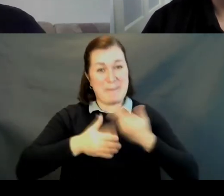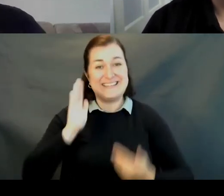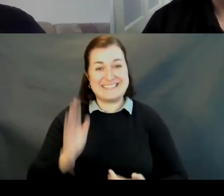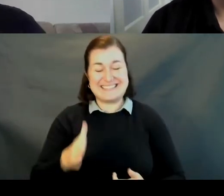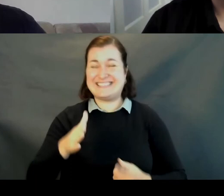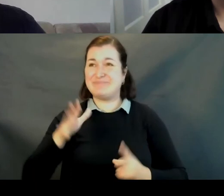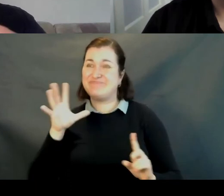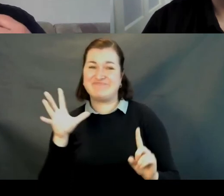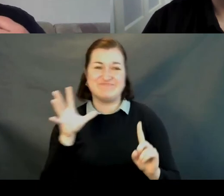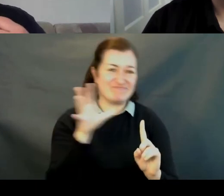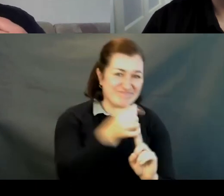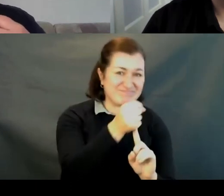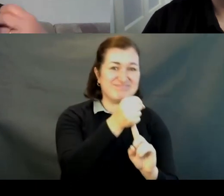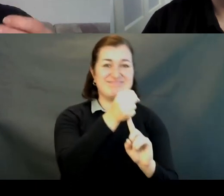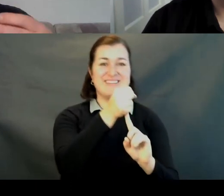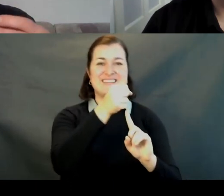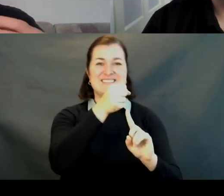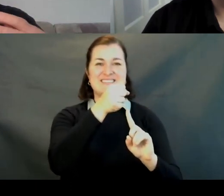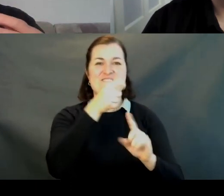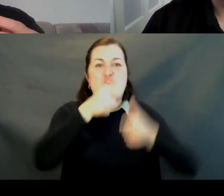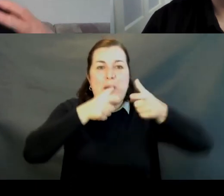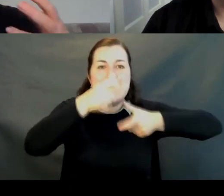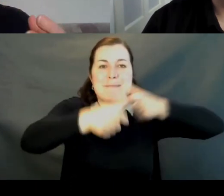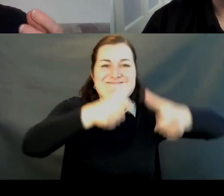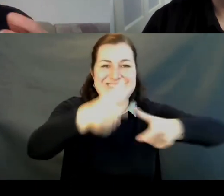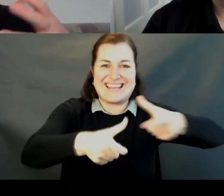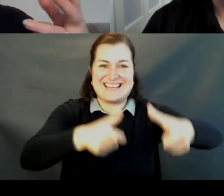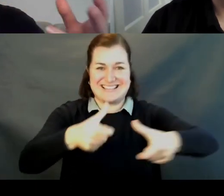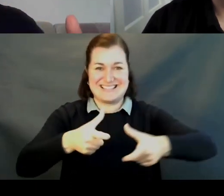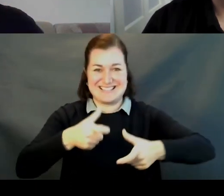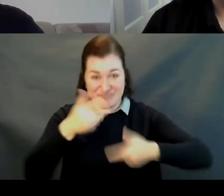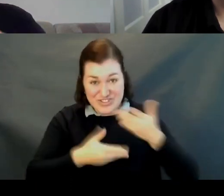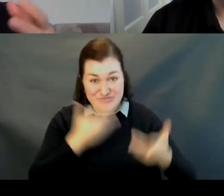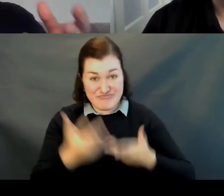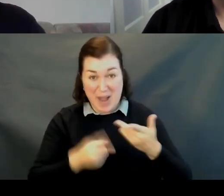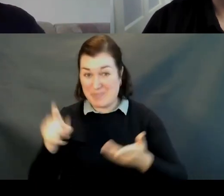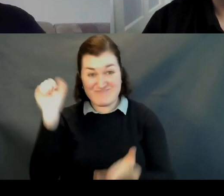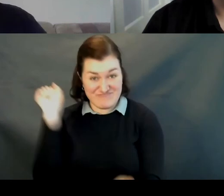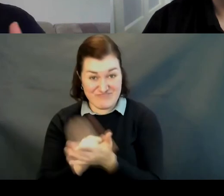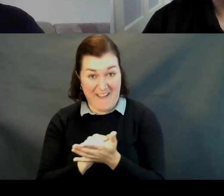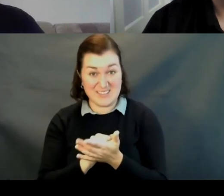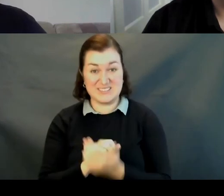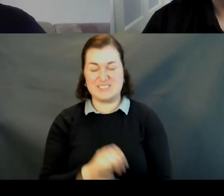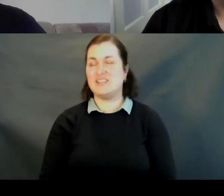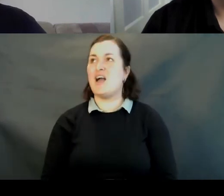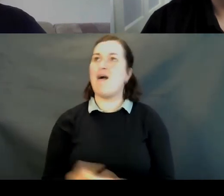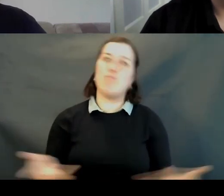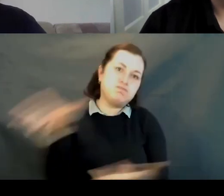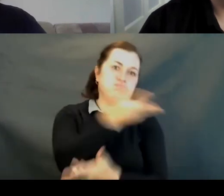to do that work. And so we have been talking, everybody has been contributing to this